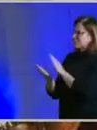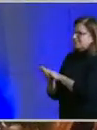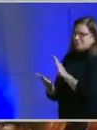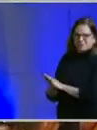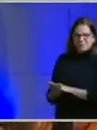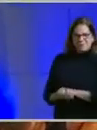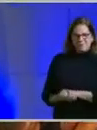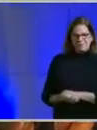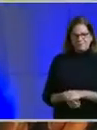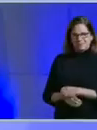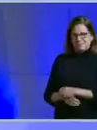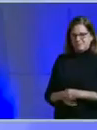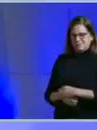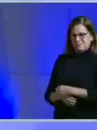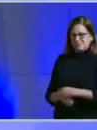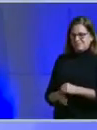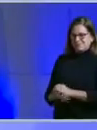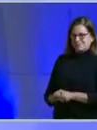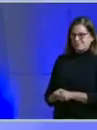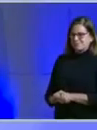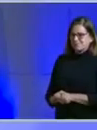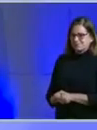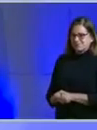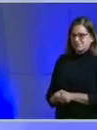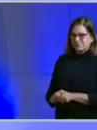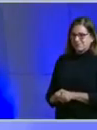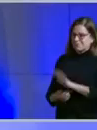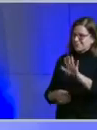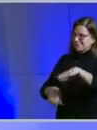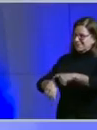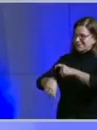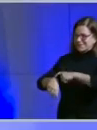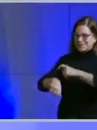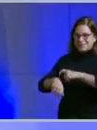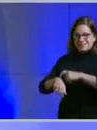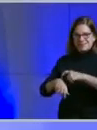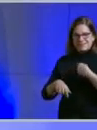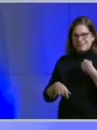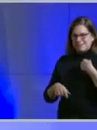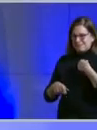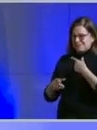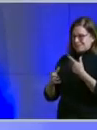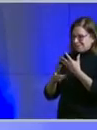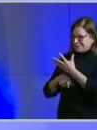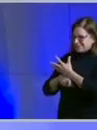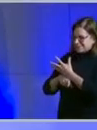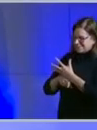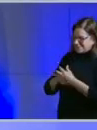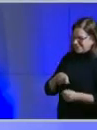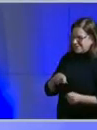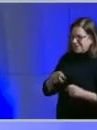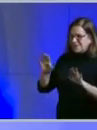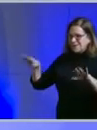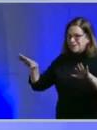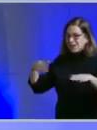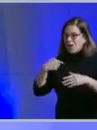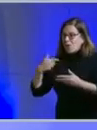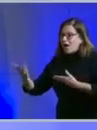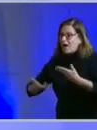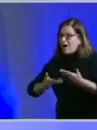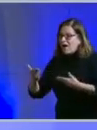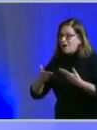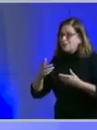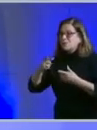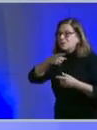And Amy's giving me the time signal, but the last thing I will say, and I see some folks out in the audience, we are hiring. If anybody is interested,